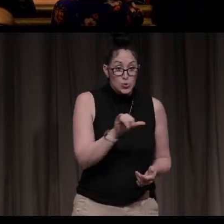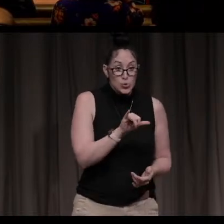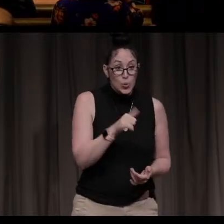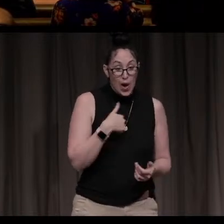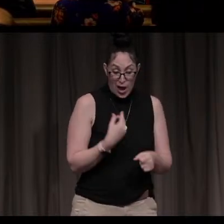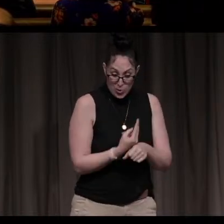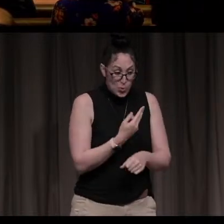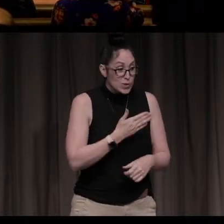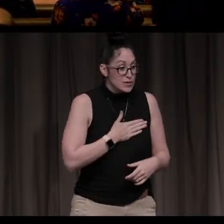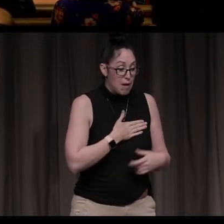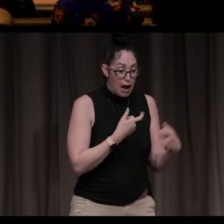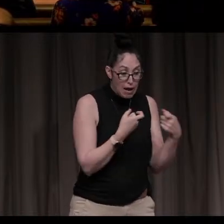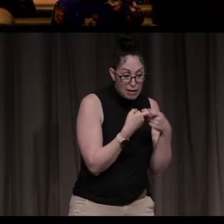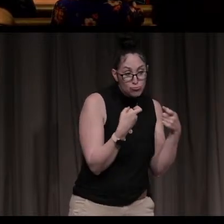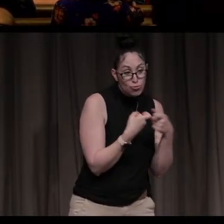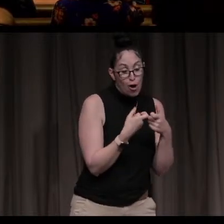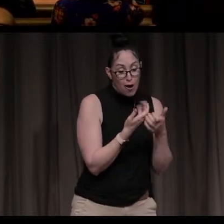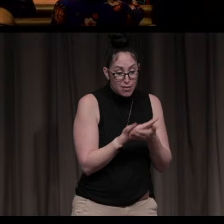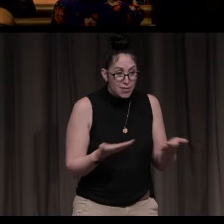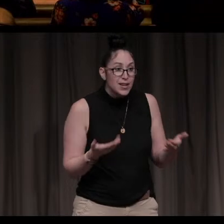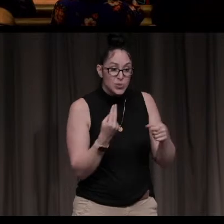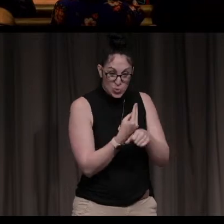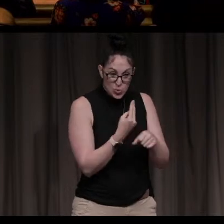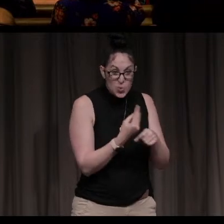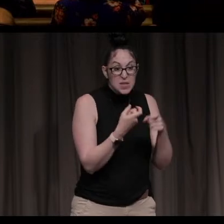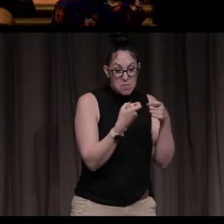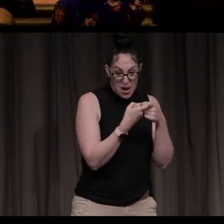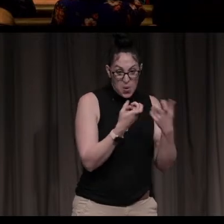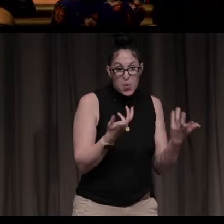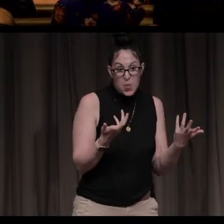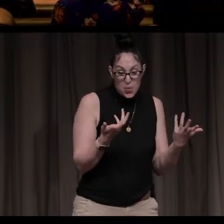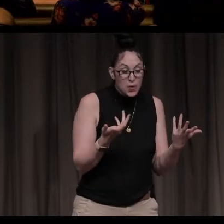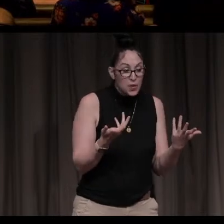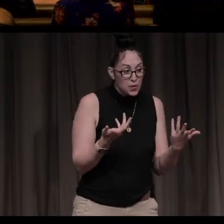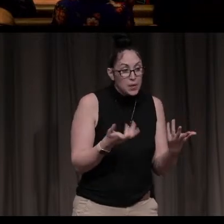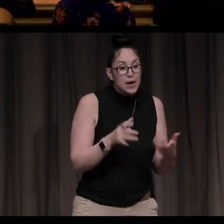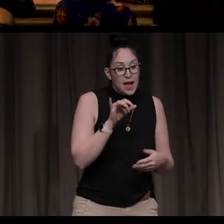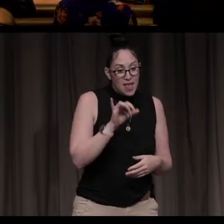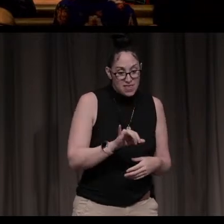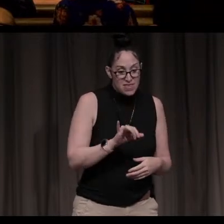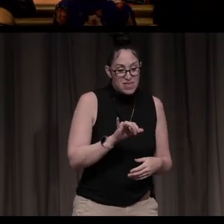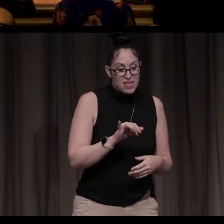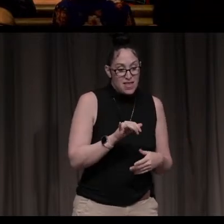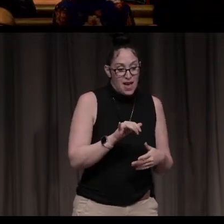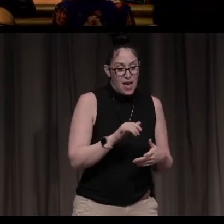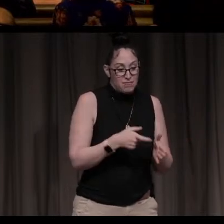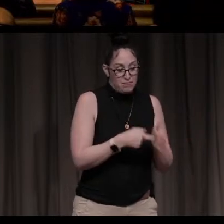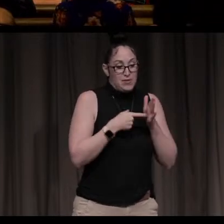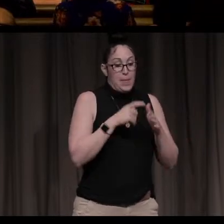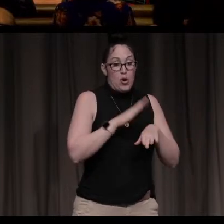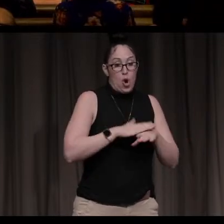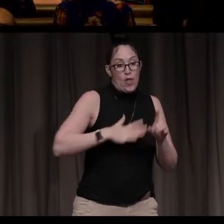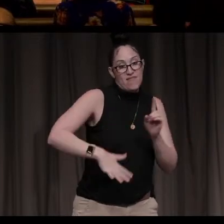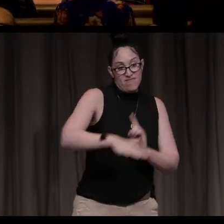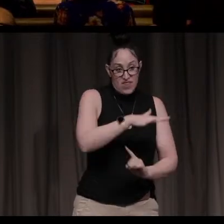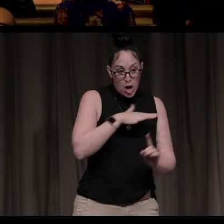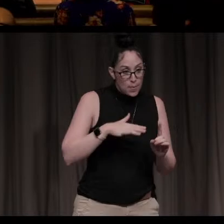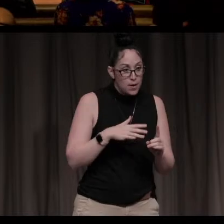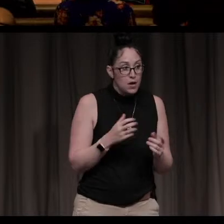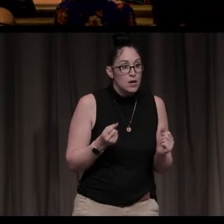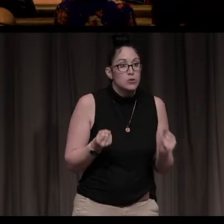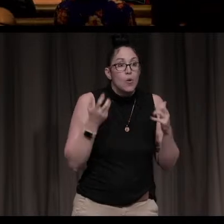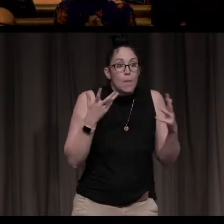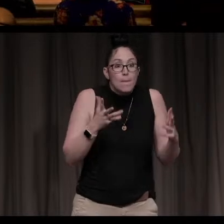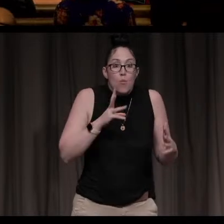my gadgets require electricity and power, and that is a demand that we put on the environment. millions of gallons of